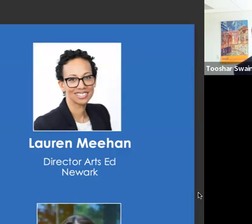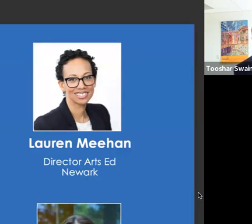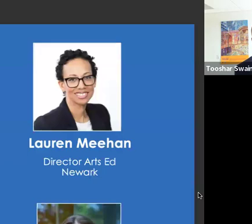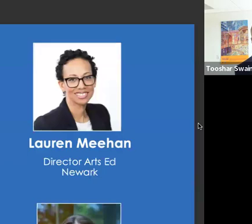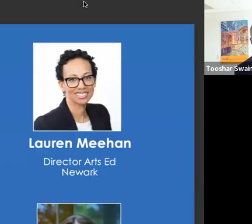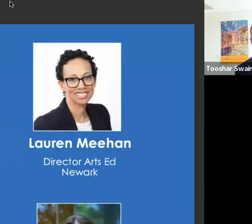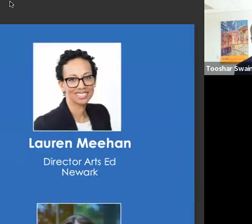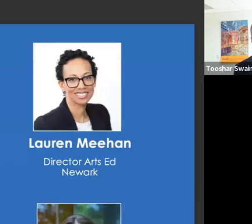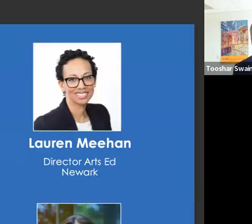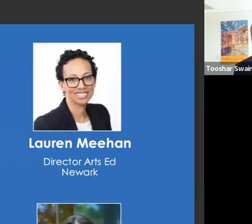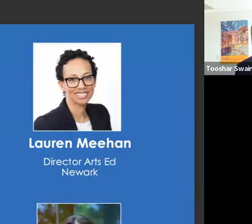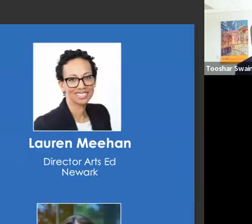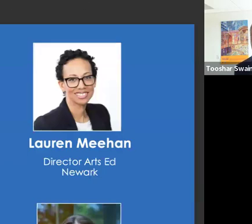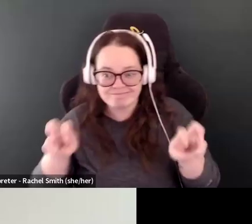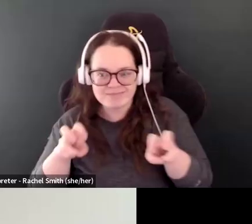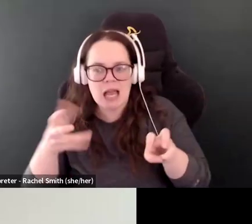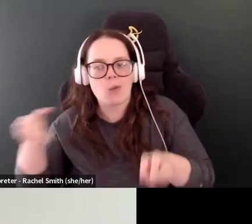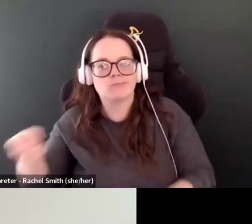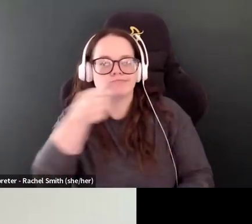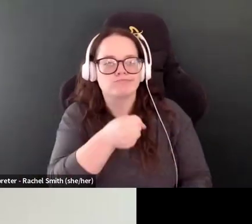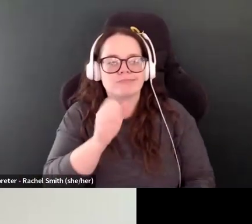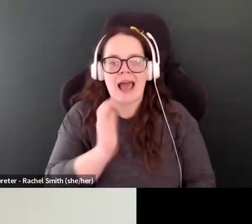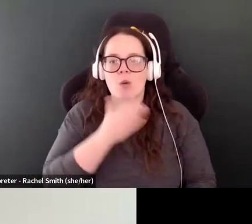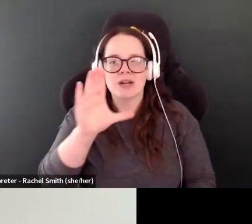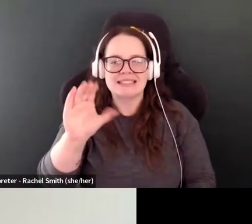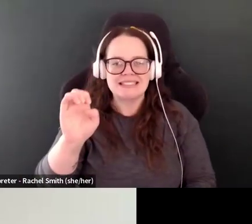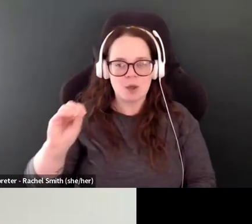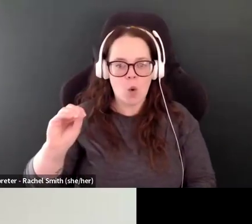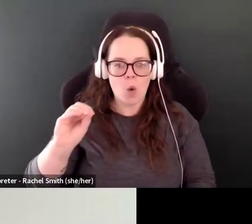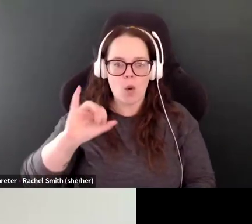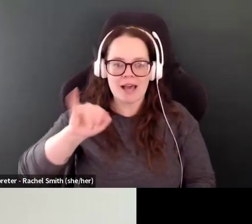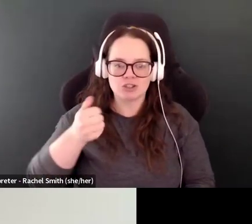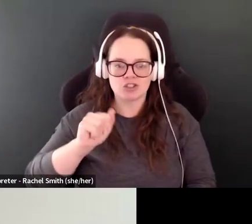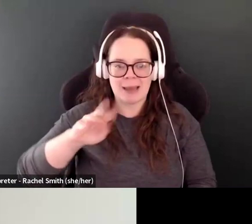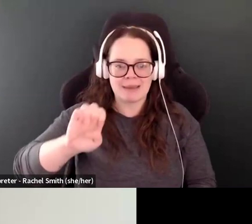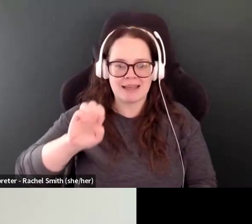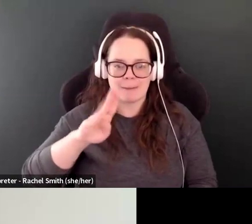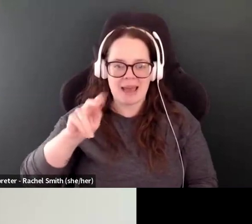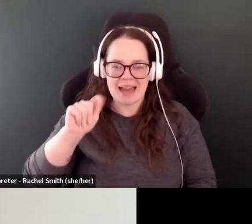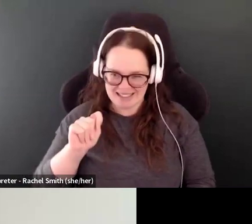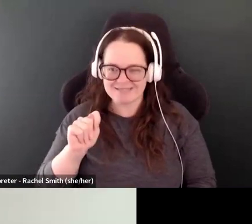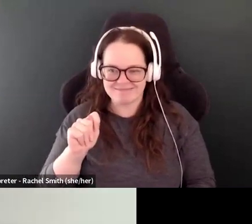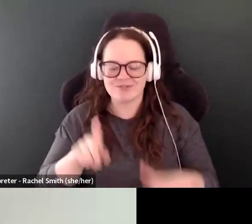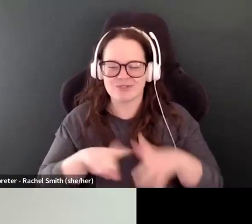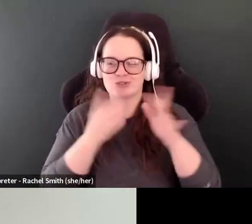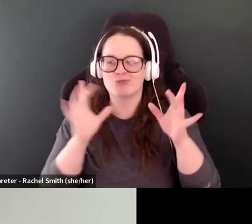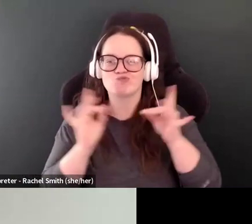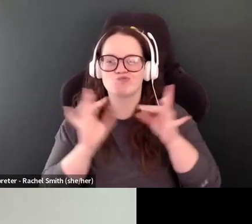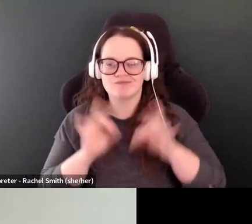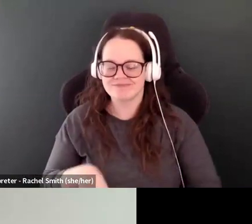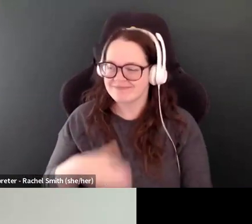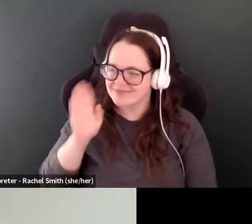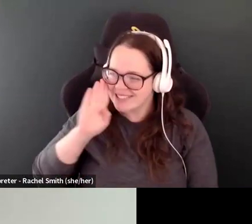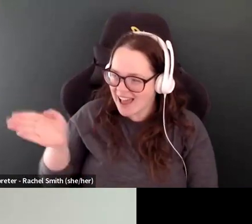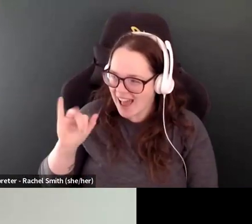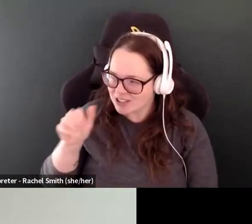our interim co-CEO, Jamie Bennett, to kick us off with a few words. Hi, Jamie. Hey, Tooshar, thanks so much. And I am